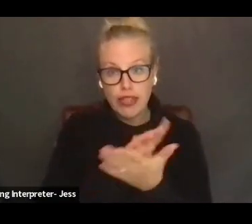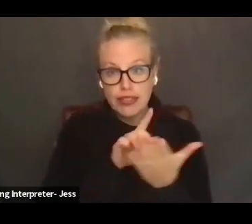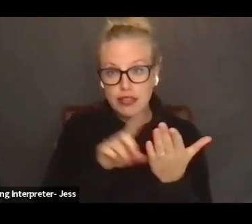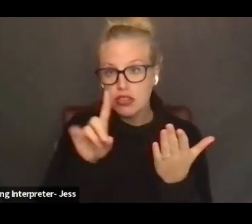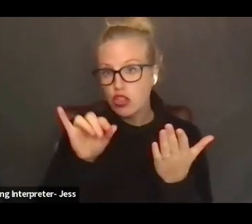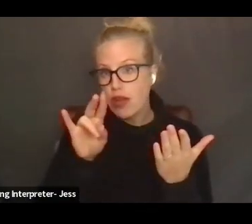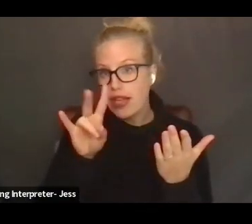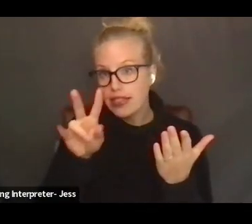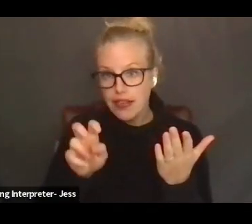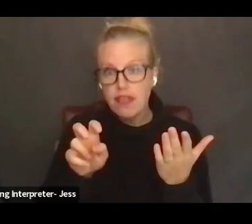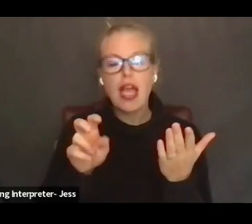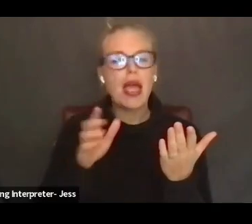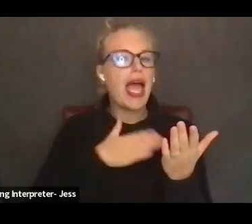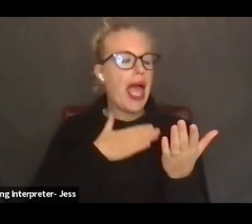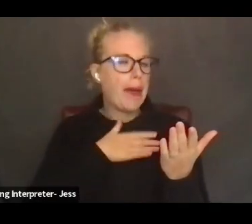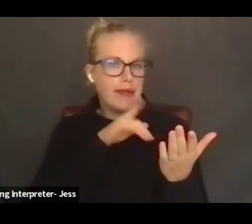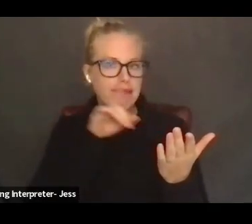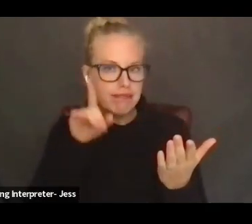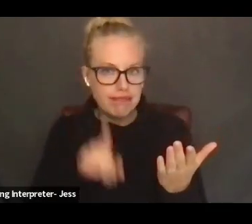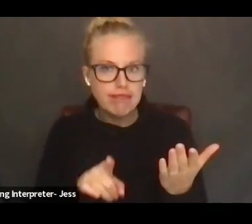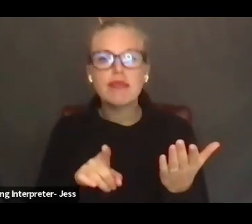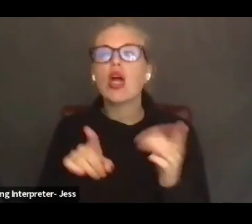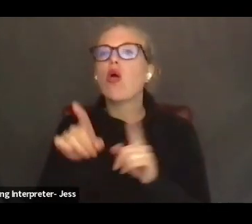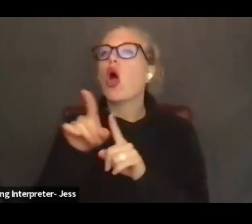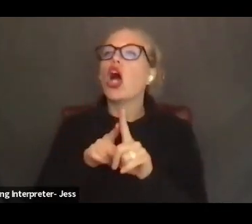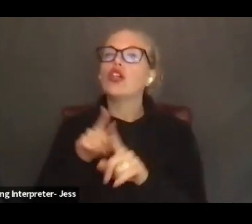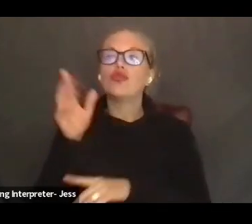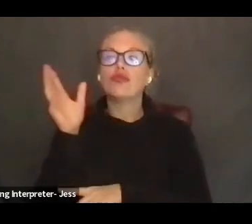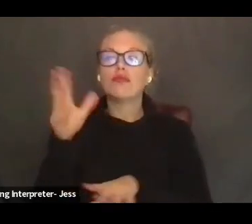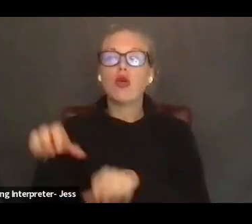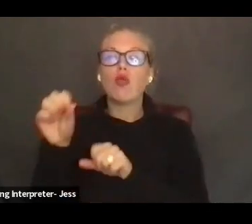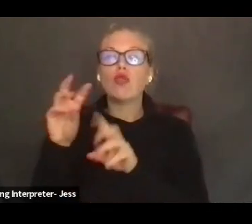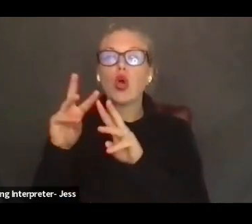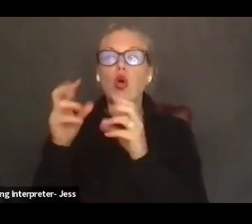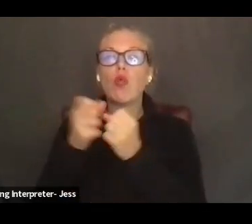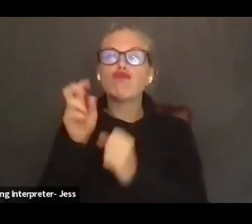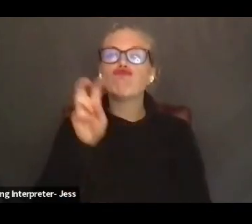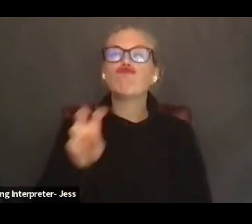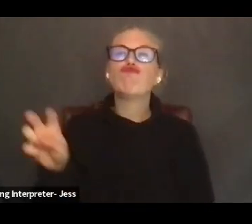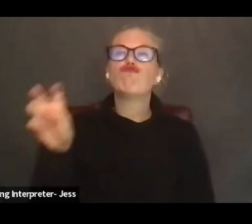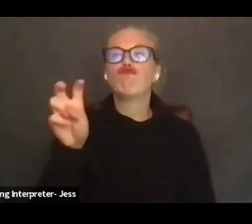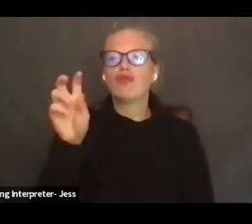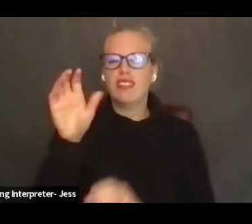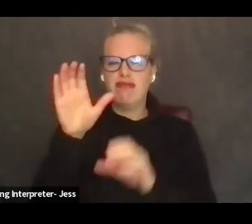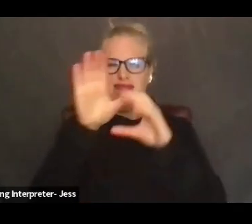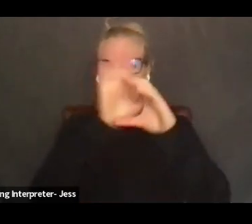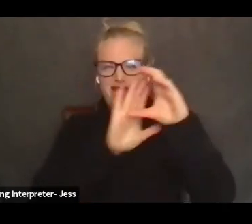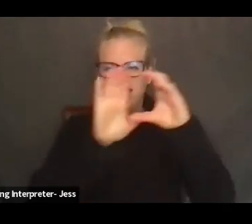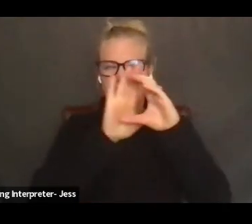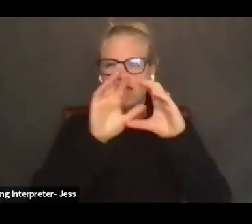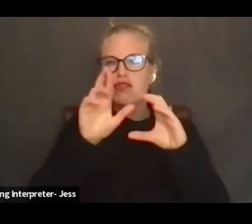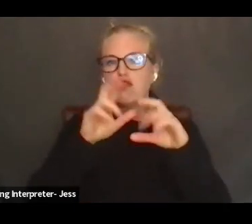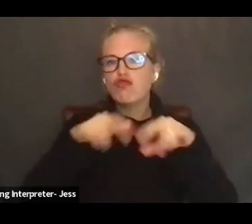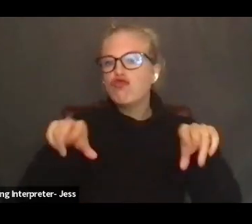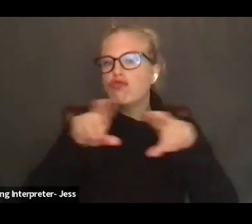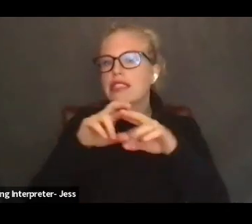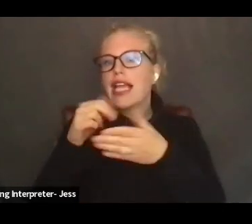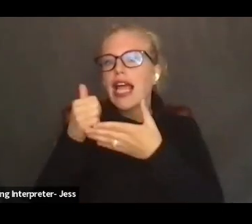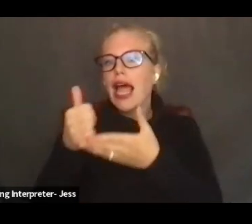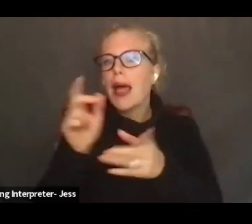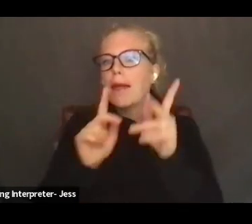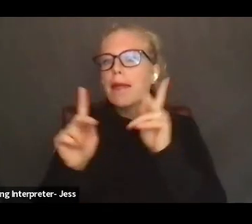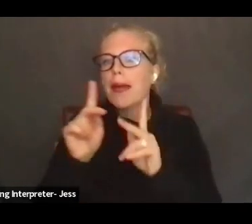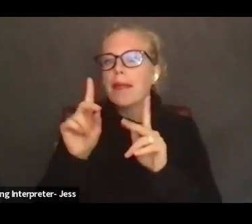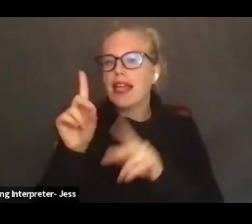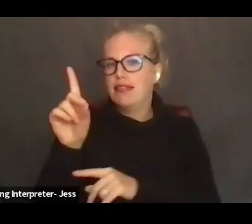questions. And we'll also be doing a series of workshops around the region where we can help people actually get your